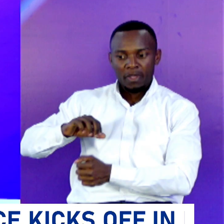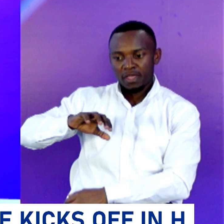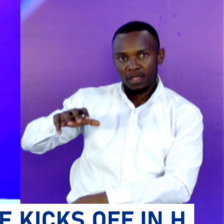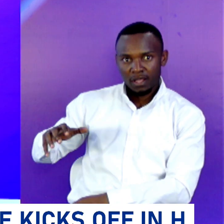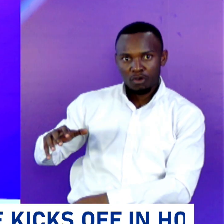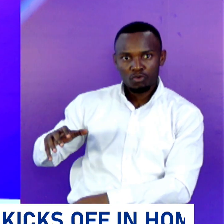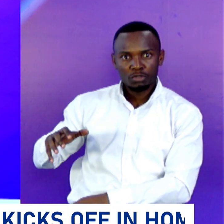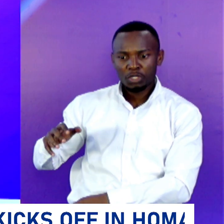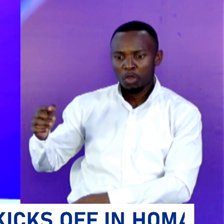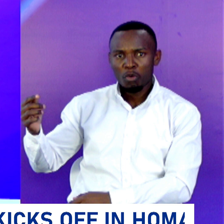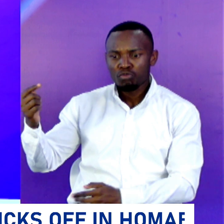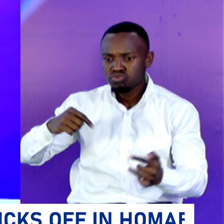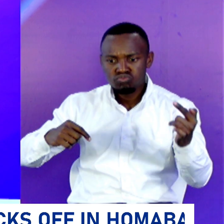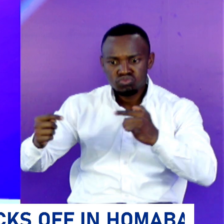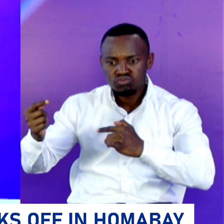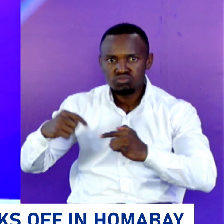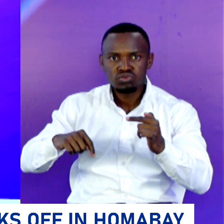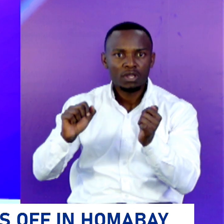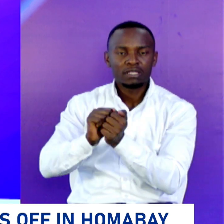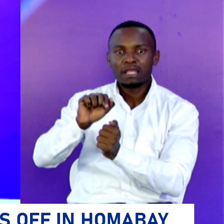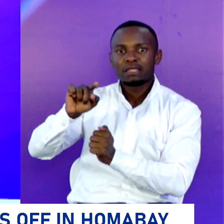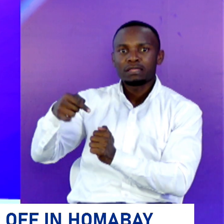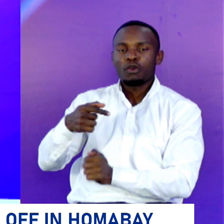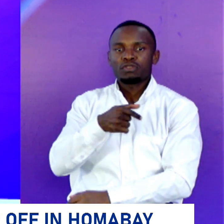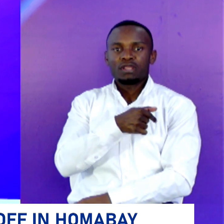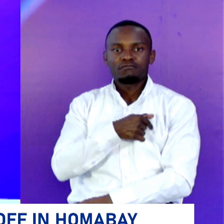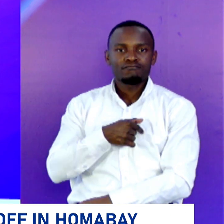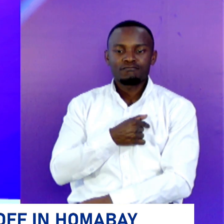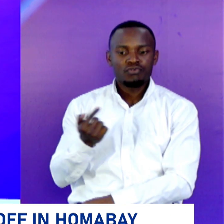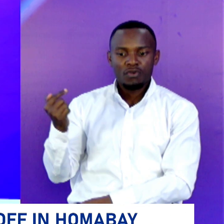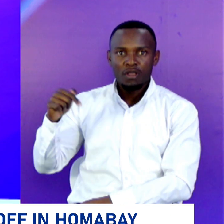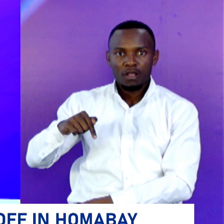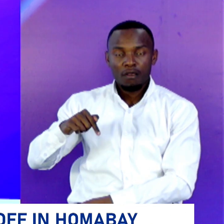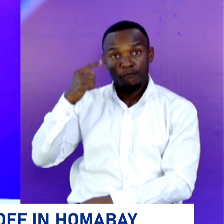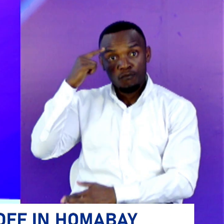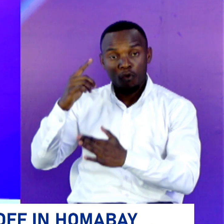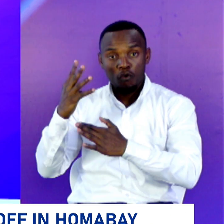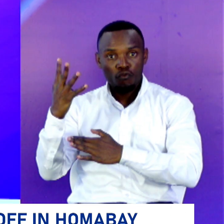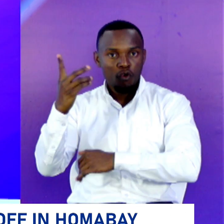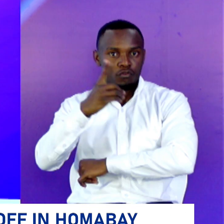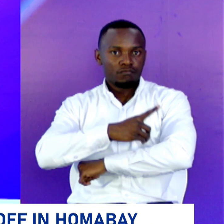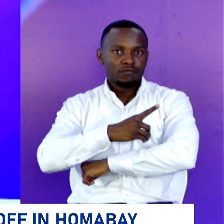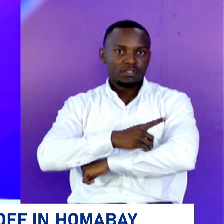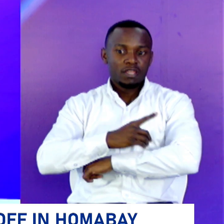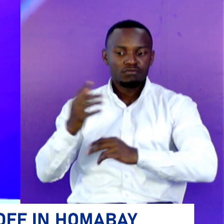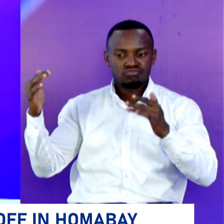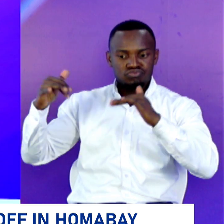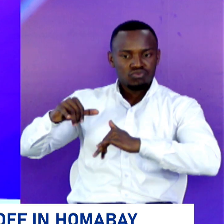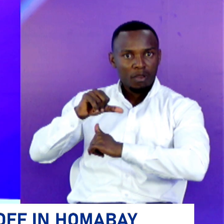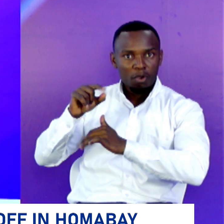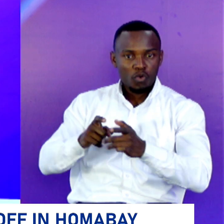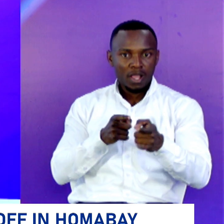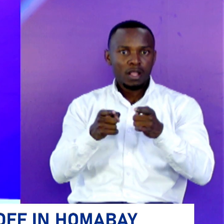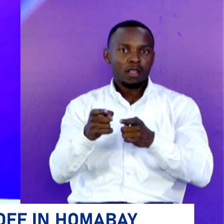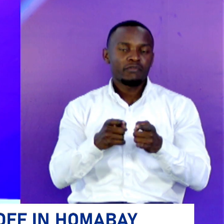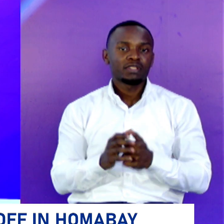over 10,000 delegates from across the country for a 4-day forum on governance. The event,